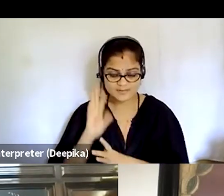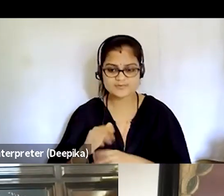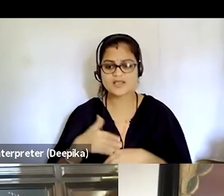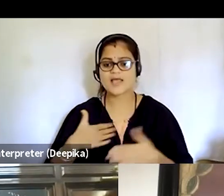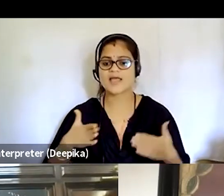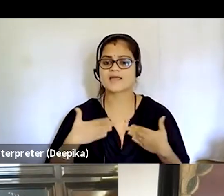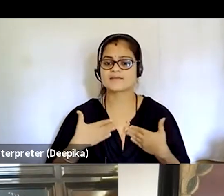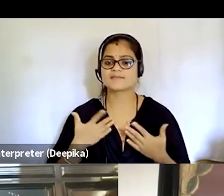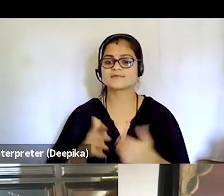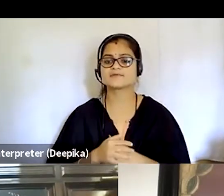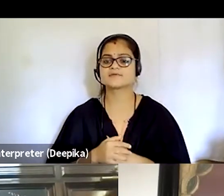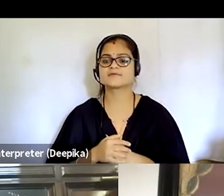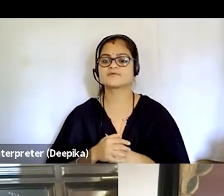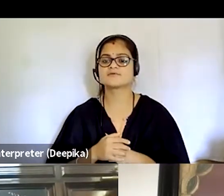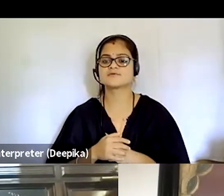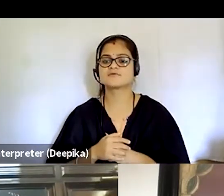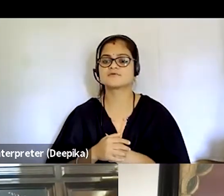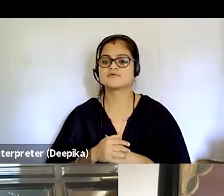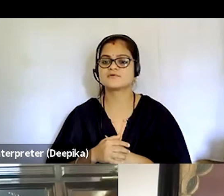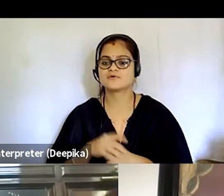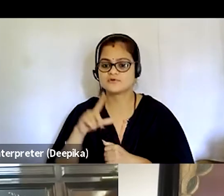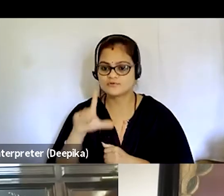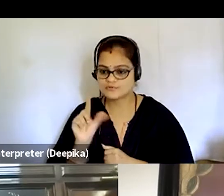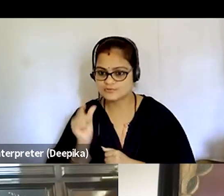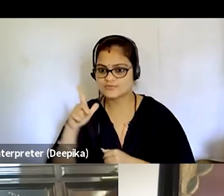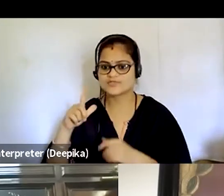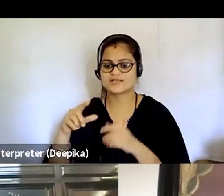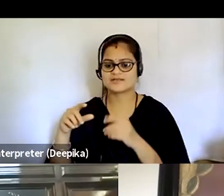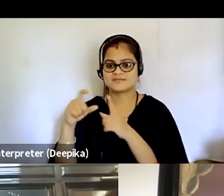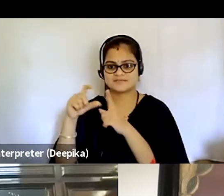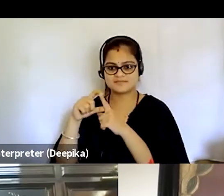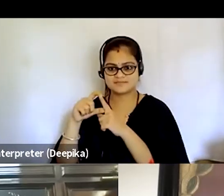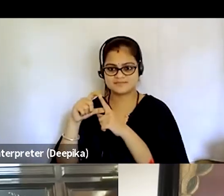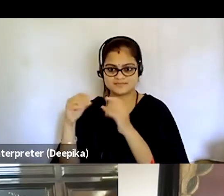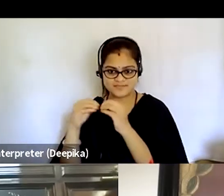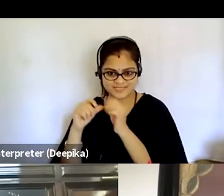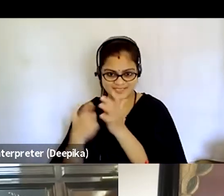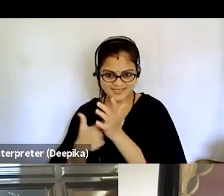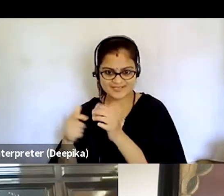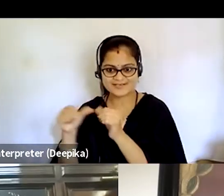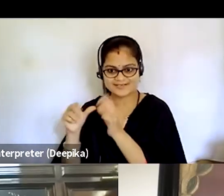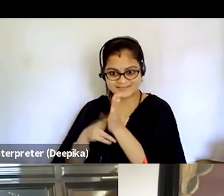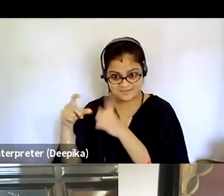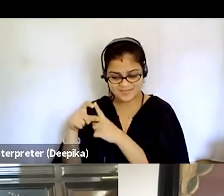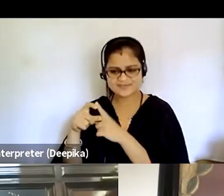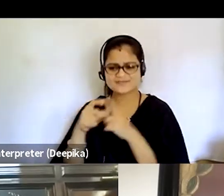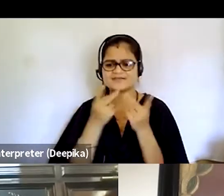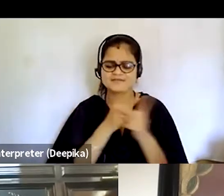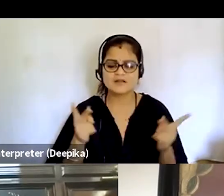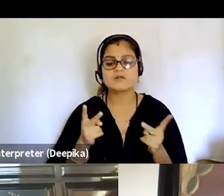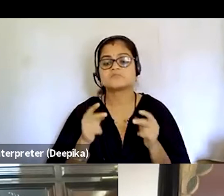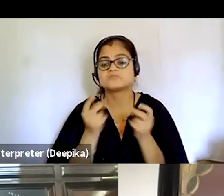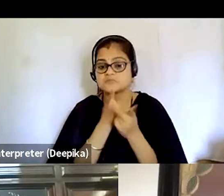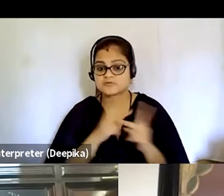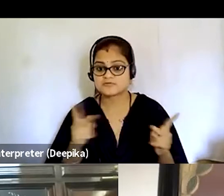So we had our first concert with Louis Banks, our second concert with Ranjit Barod. We had some amazing shows. If there was a visiting musician